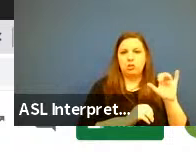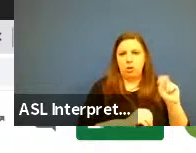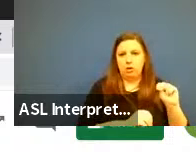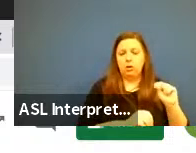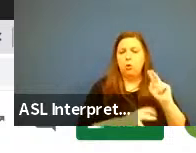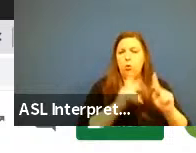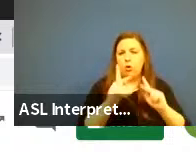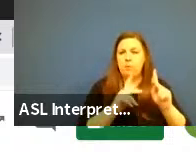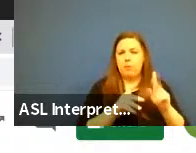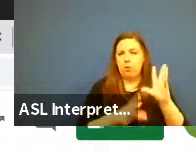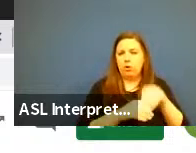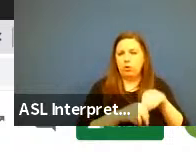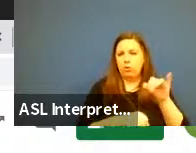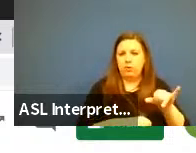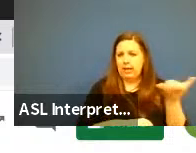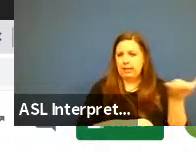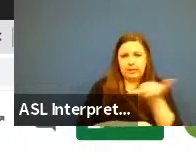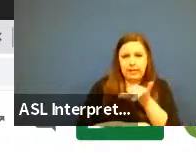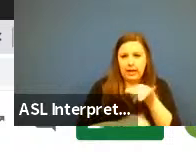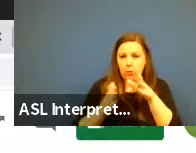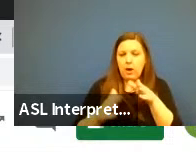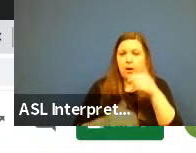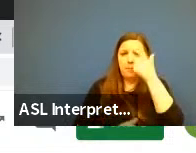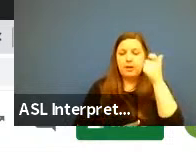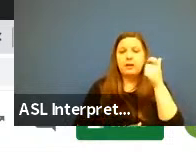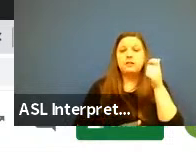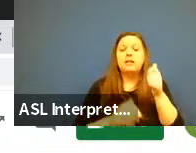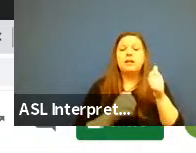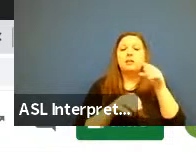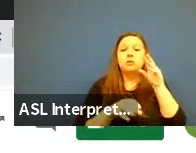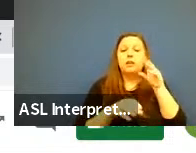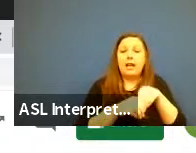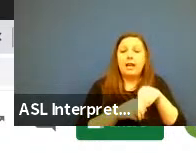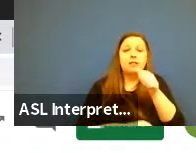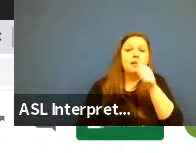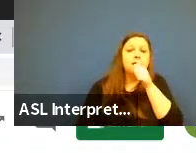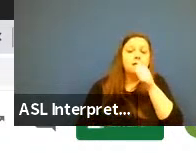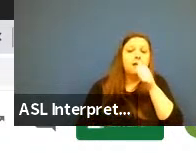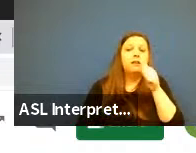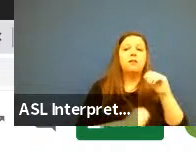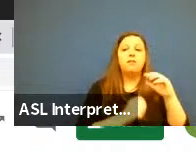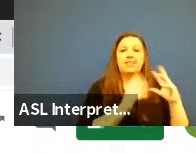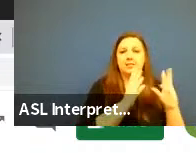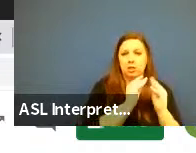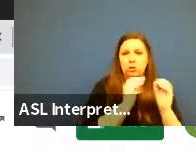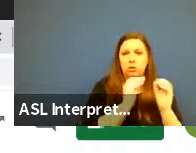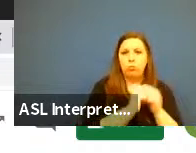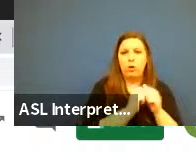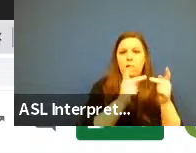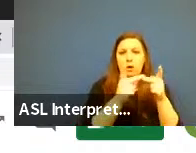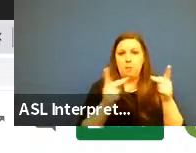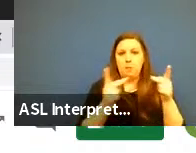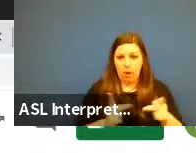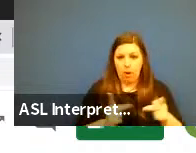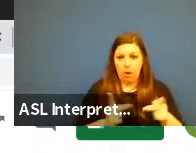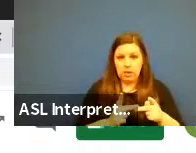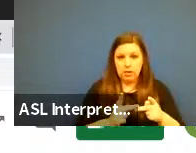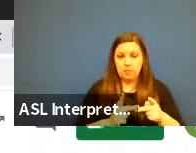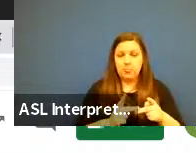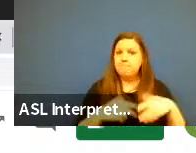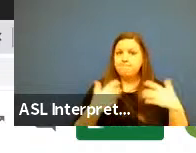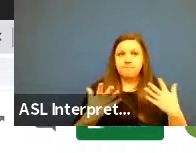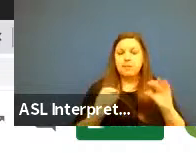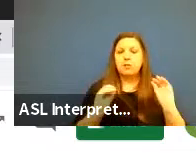manner? Because when we're in the executive session with property, then, you know, there is